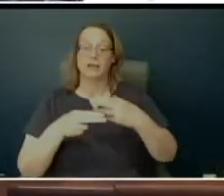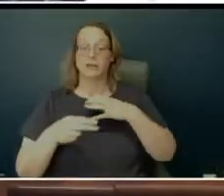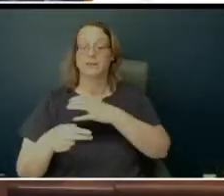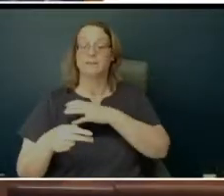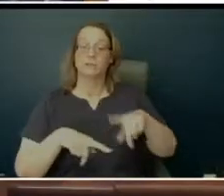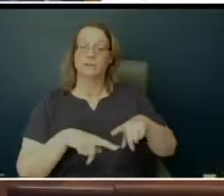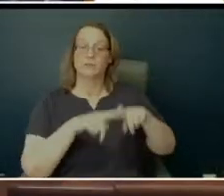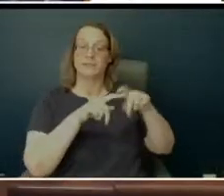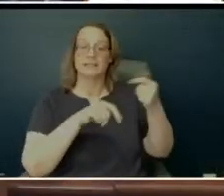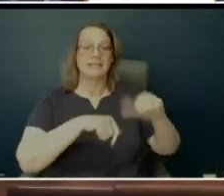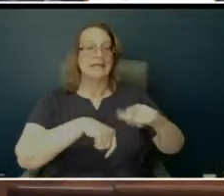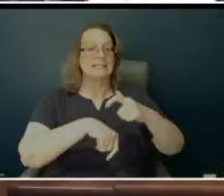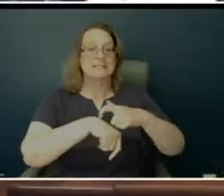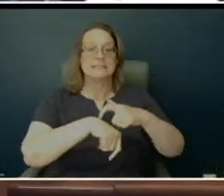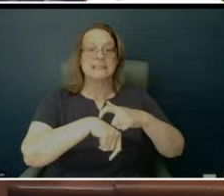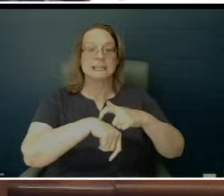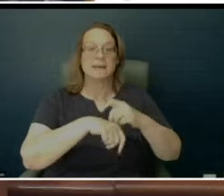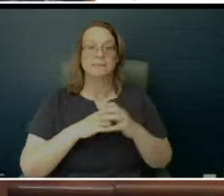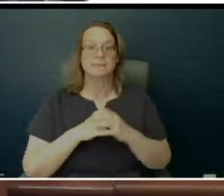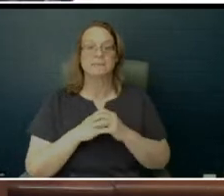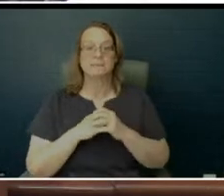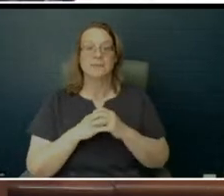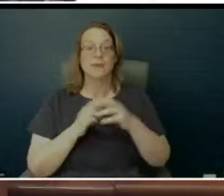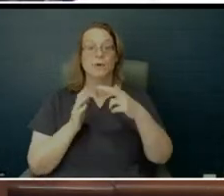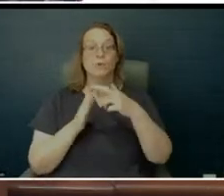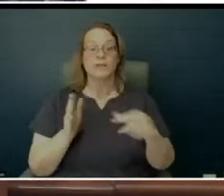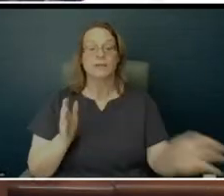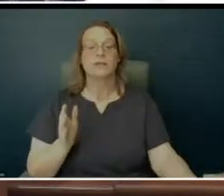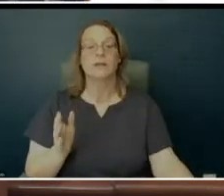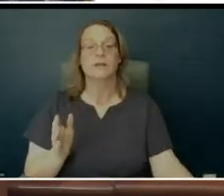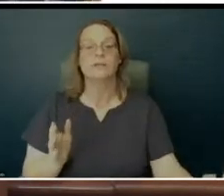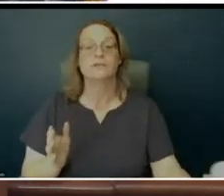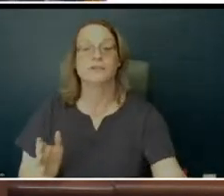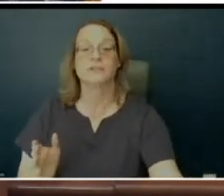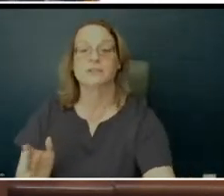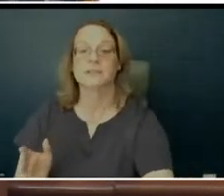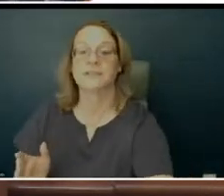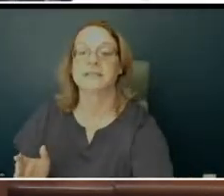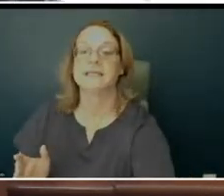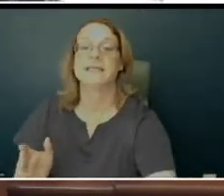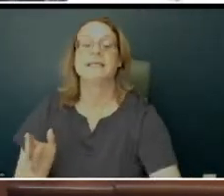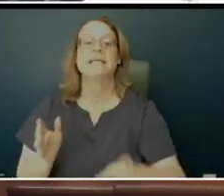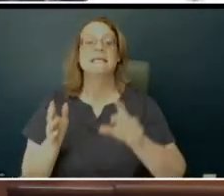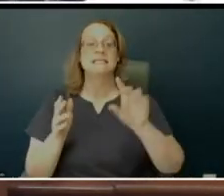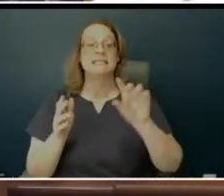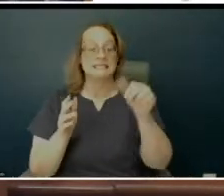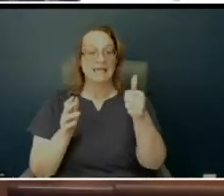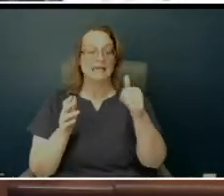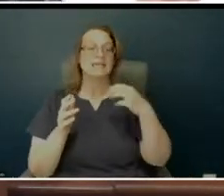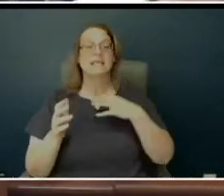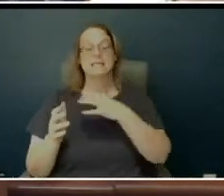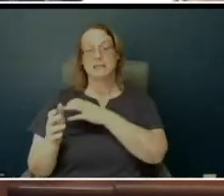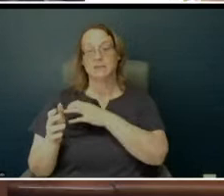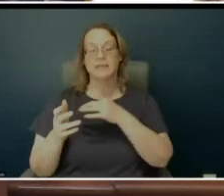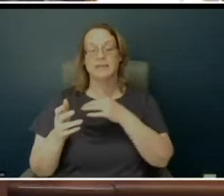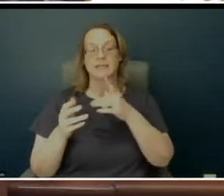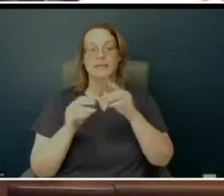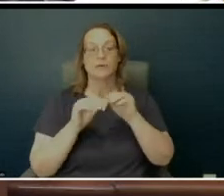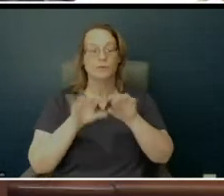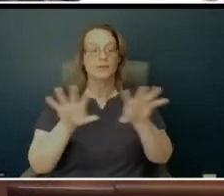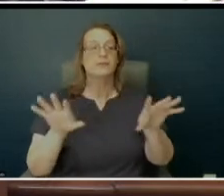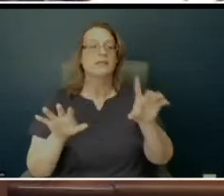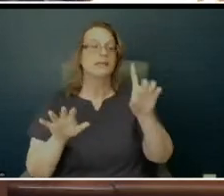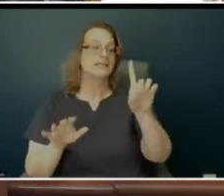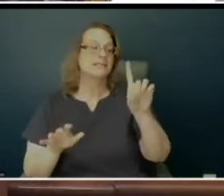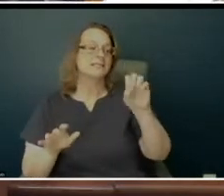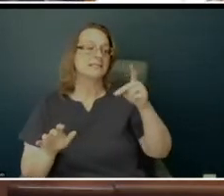Authority Regulation 10, the chair announces the committee's approval to release the deposition material presented during